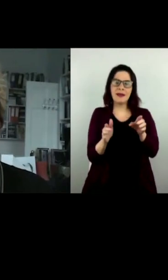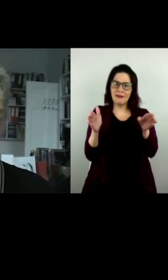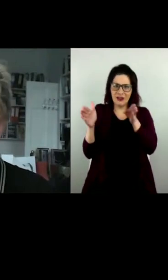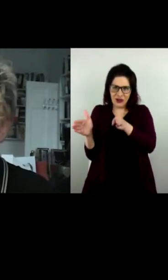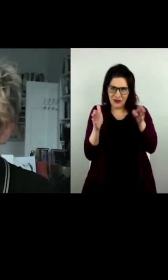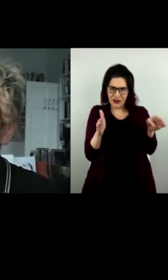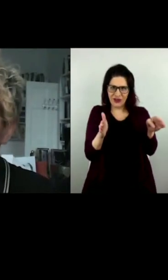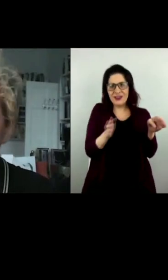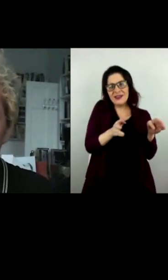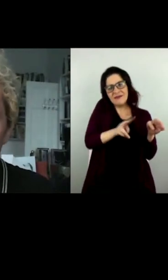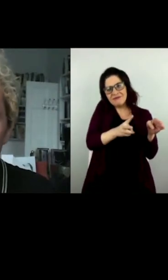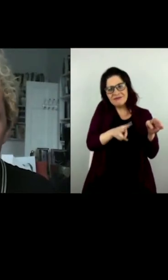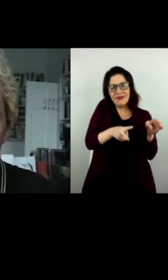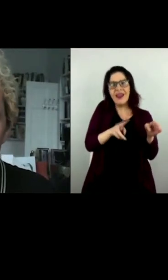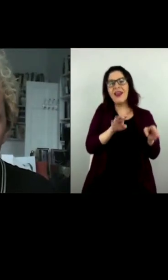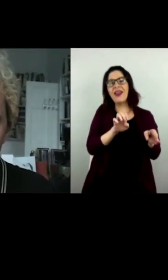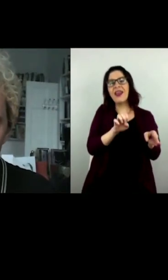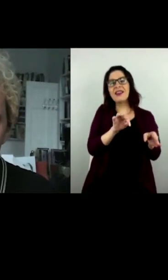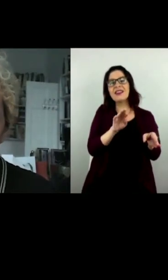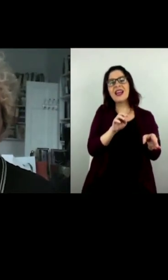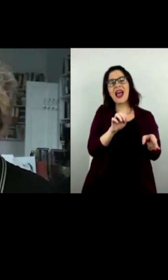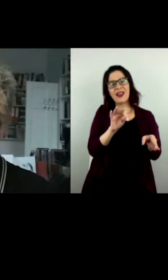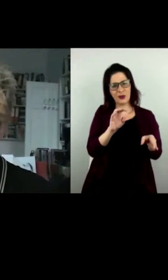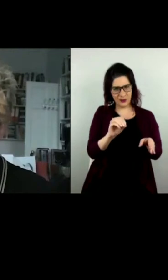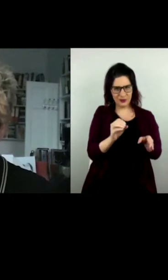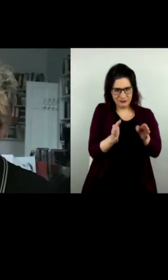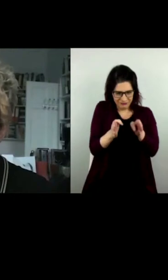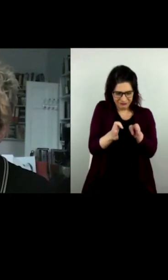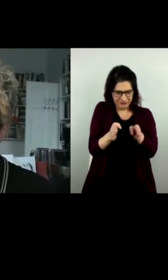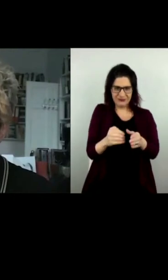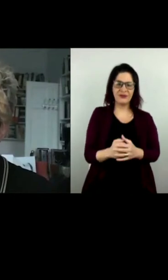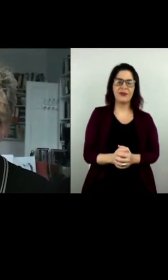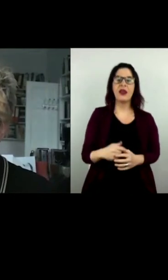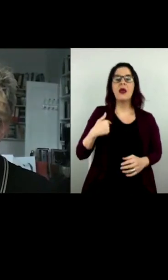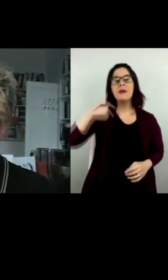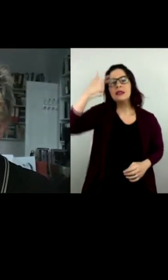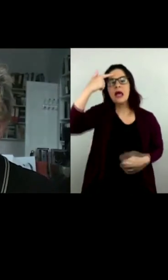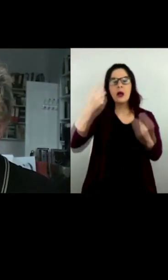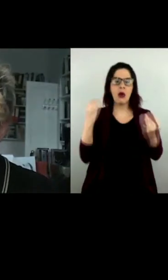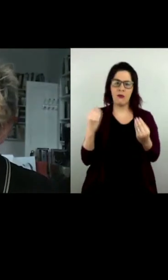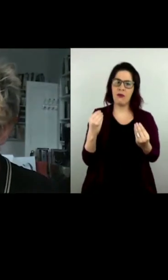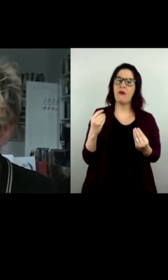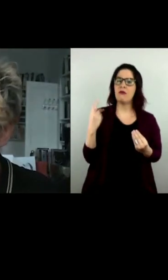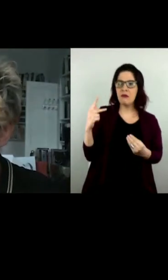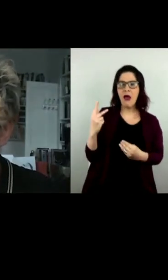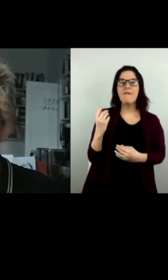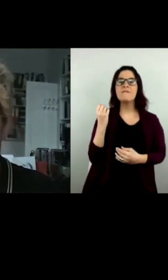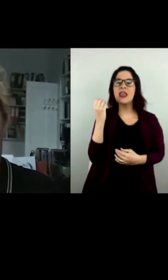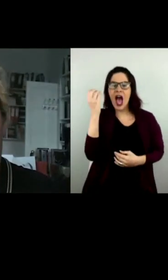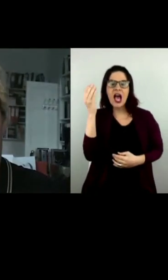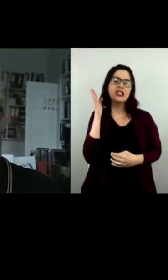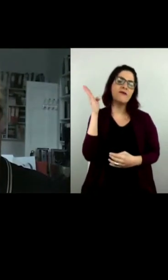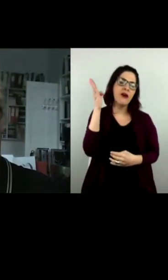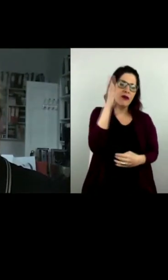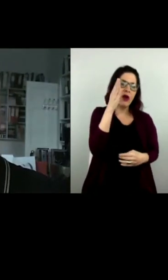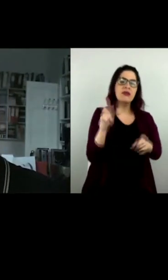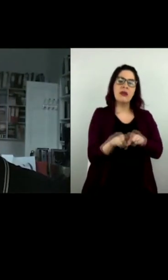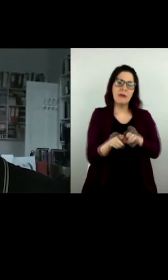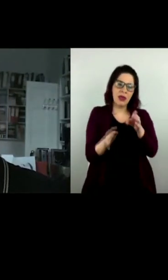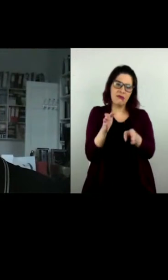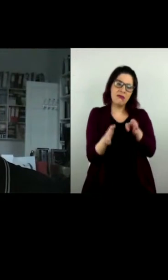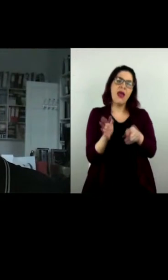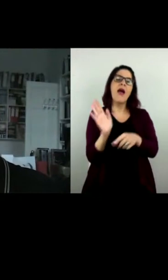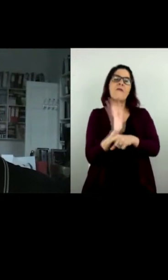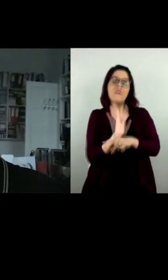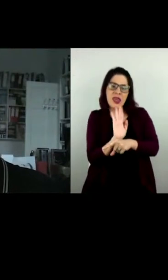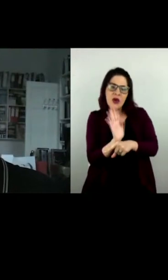with film journeys, with his traveling and making films. The end track is about a film essay he